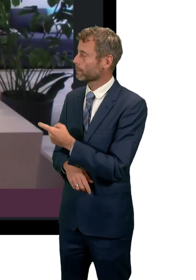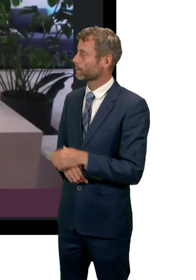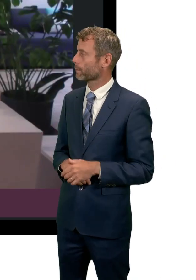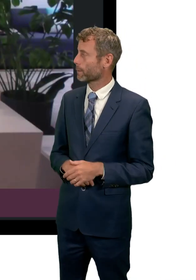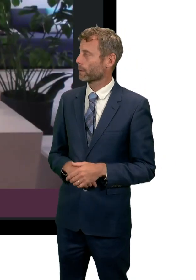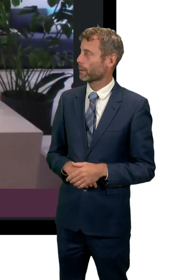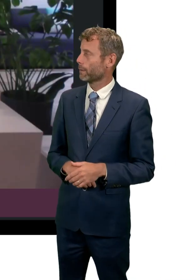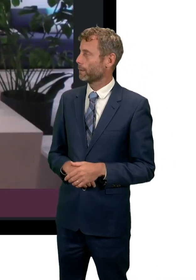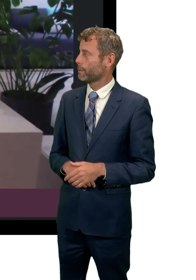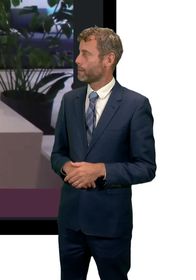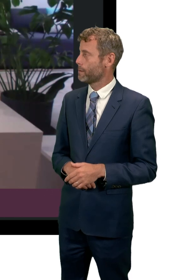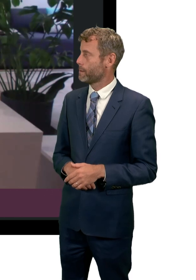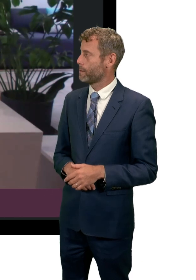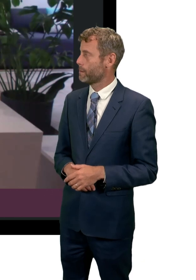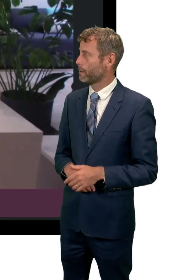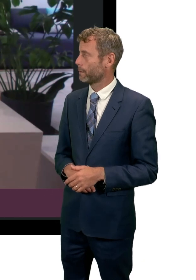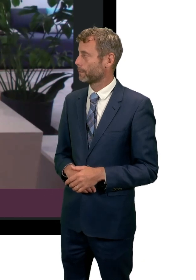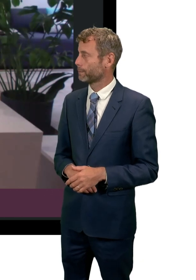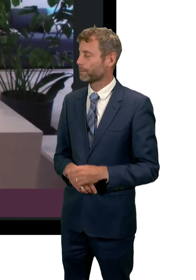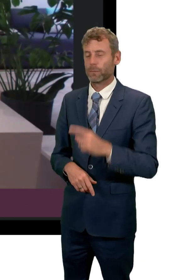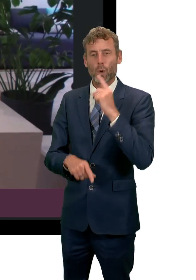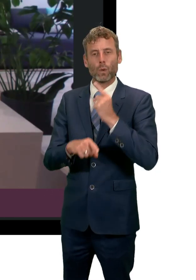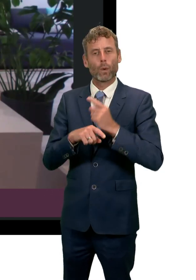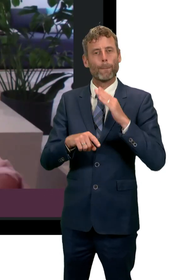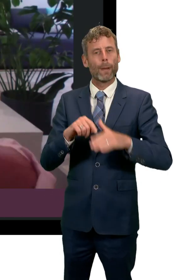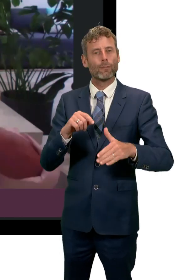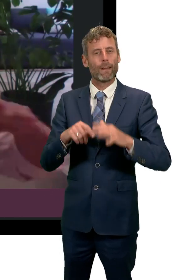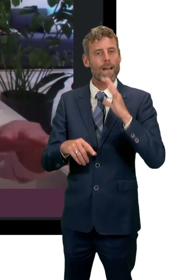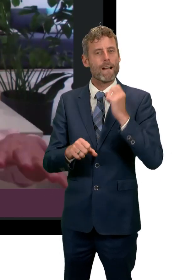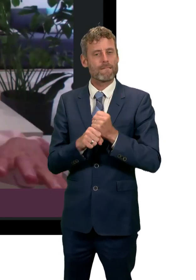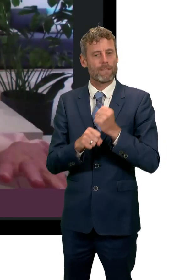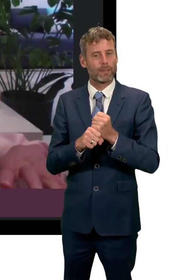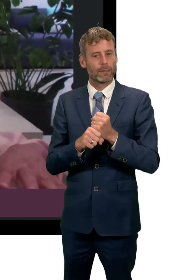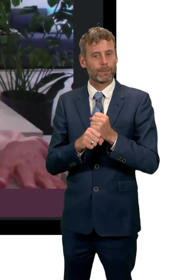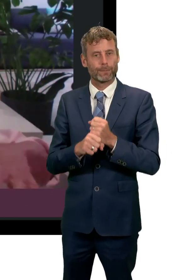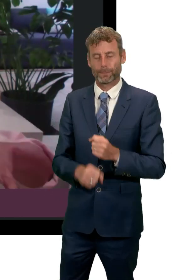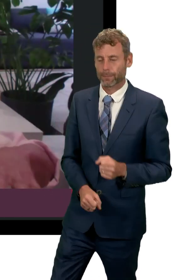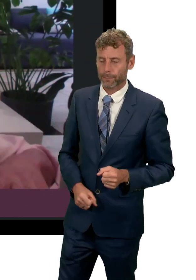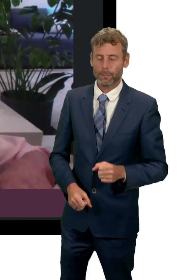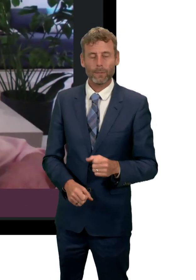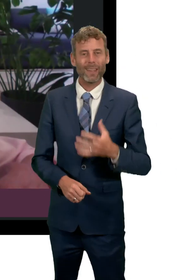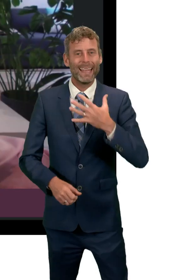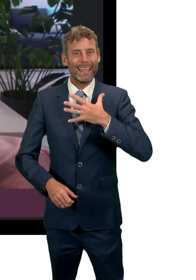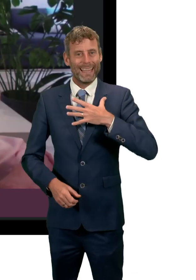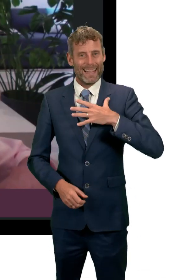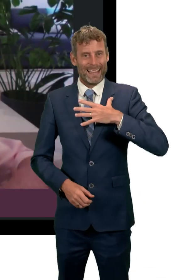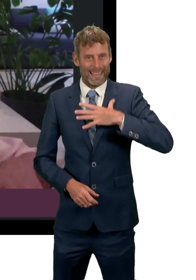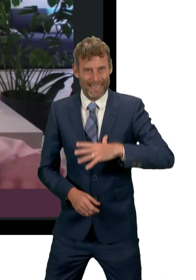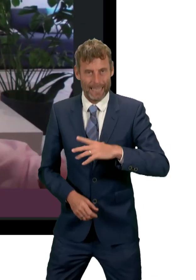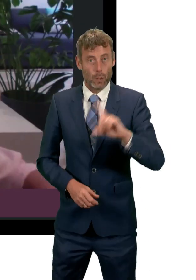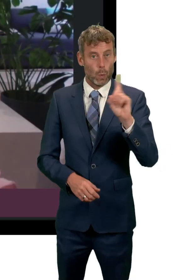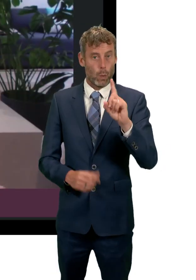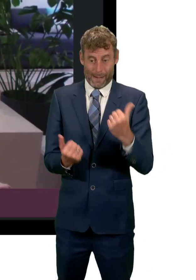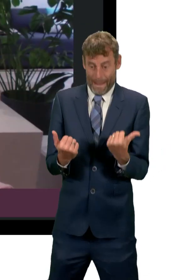governments? Yeah. There are 4 things, because again, this is part of the enabling environment for all those wonderful things we've been talking